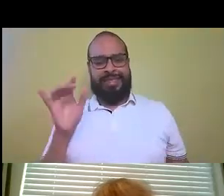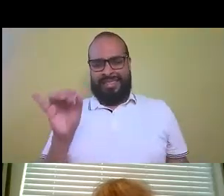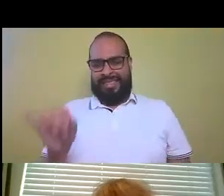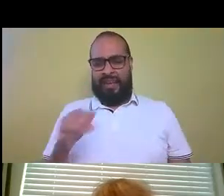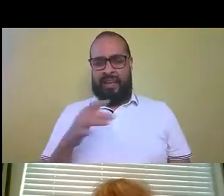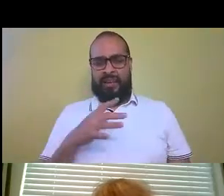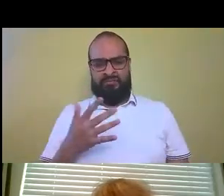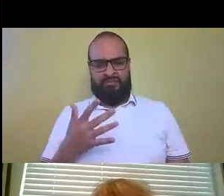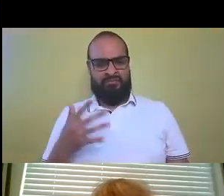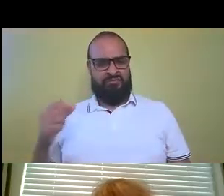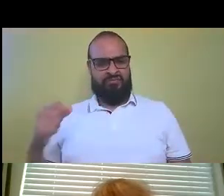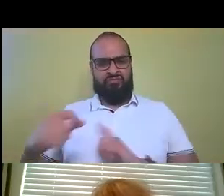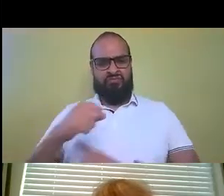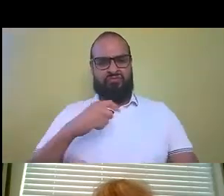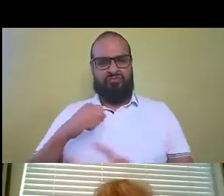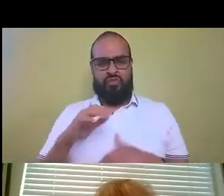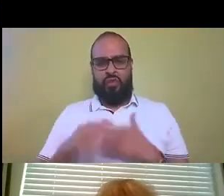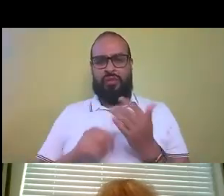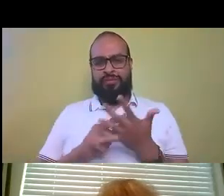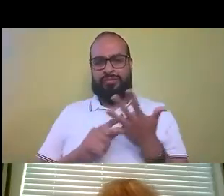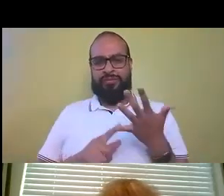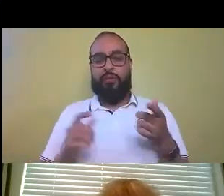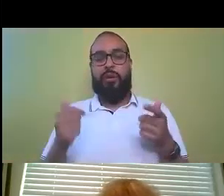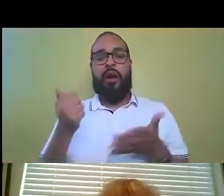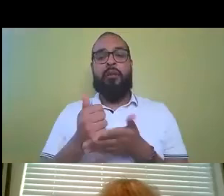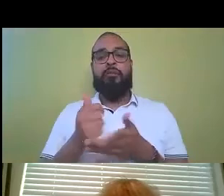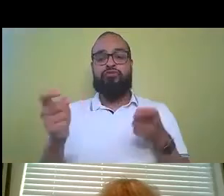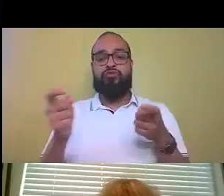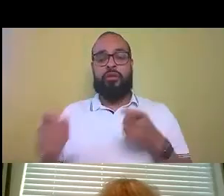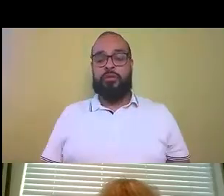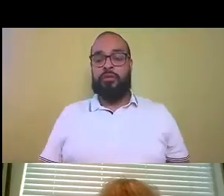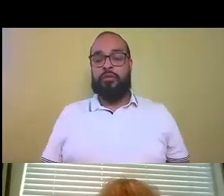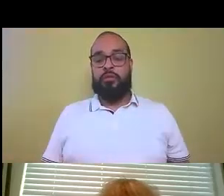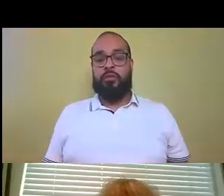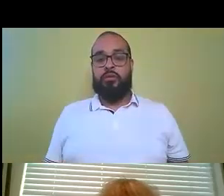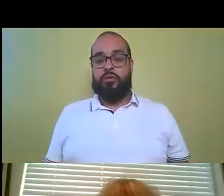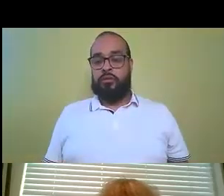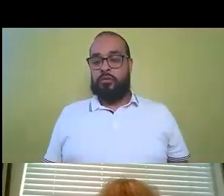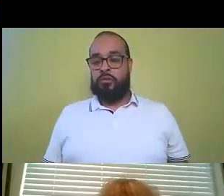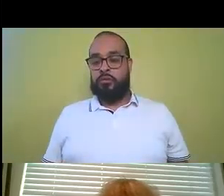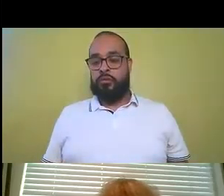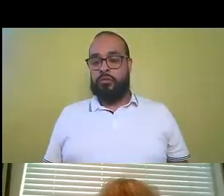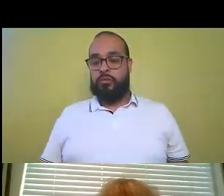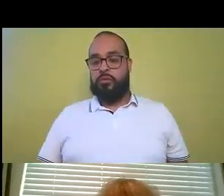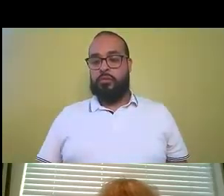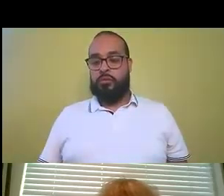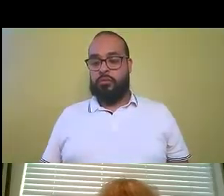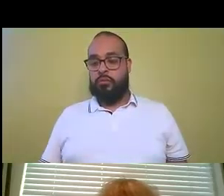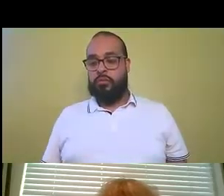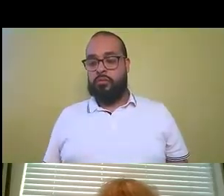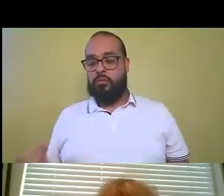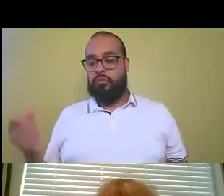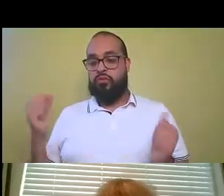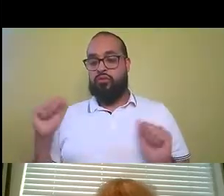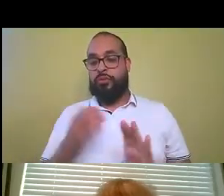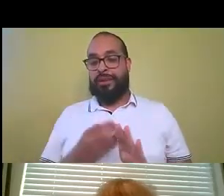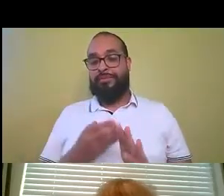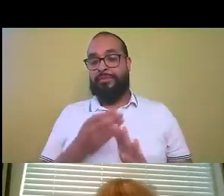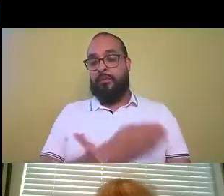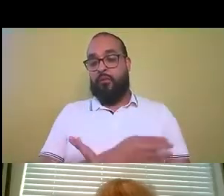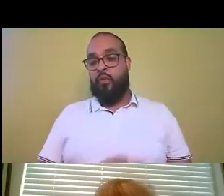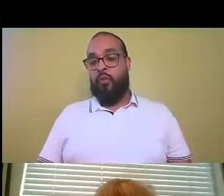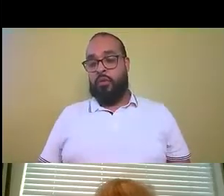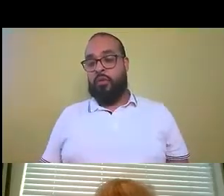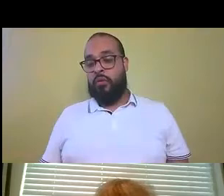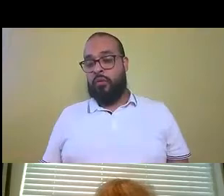all inputs that are going to regulate. But again, I would say try and do that earlier before the child starts seeking.